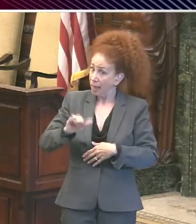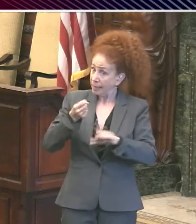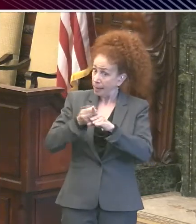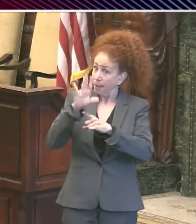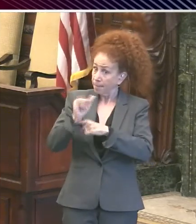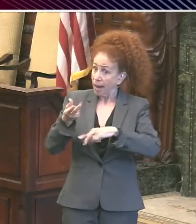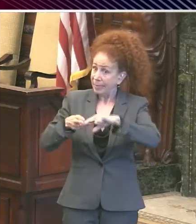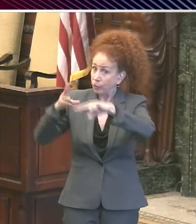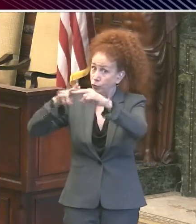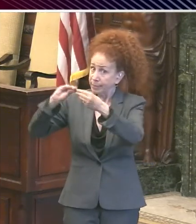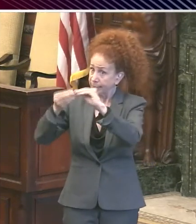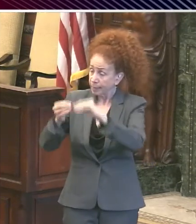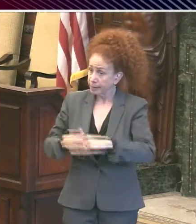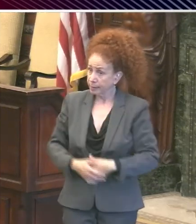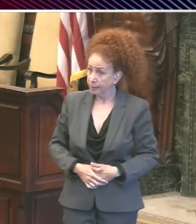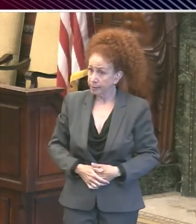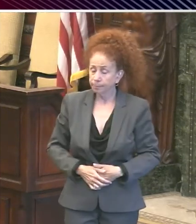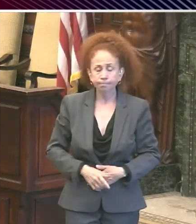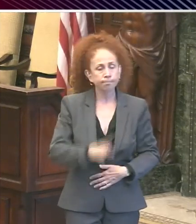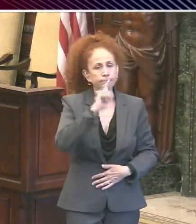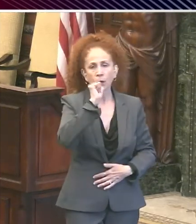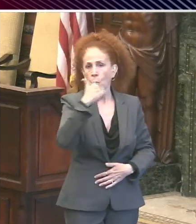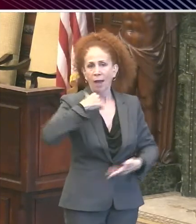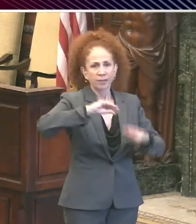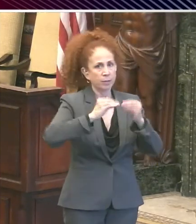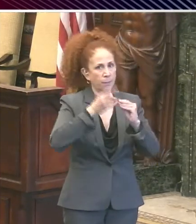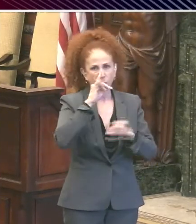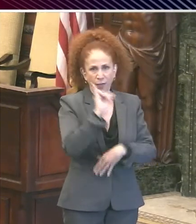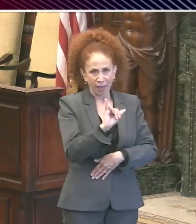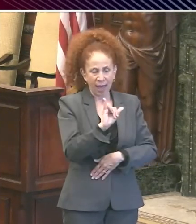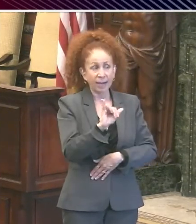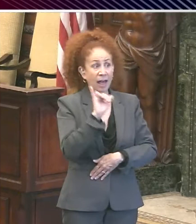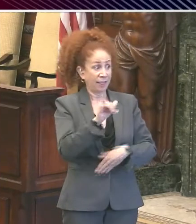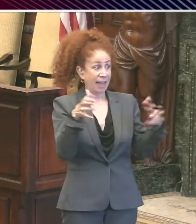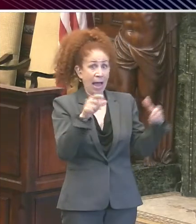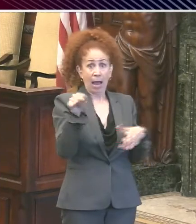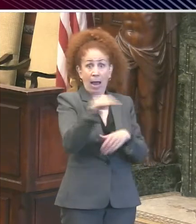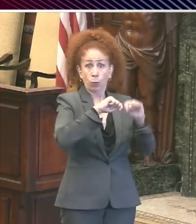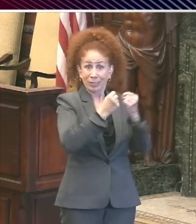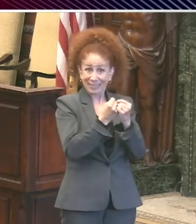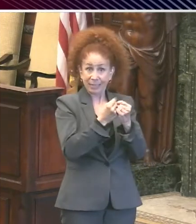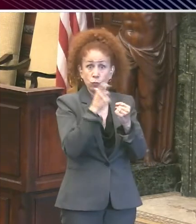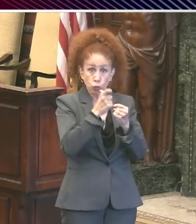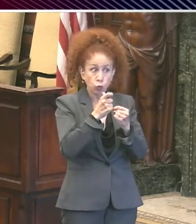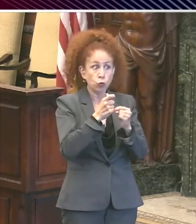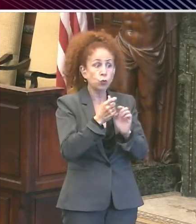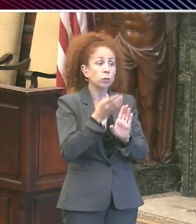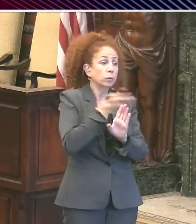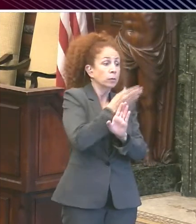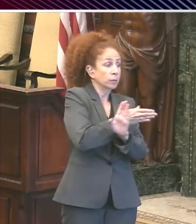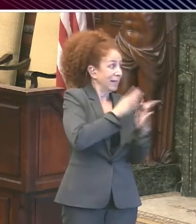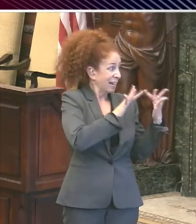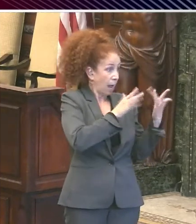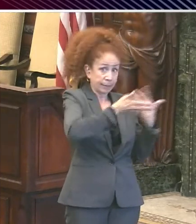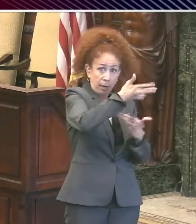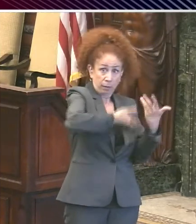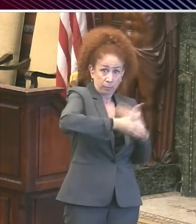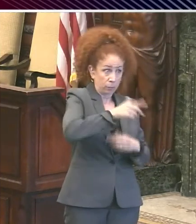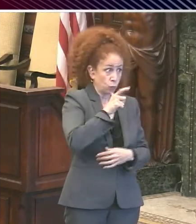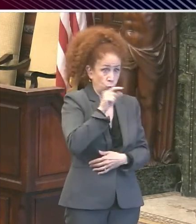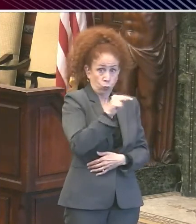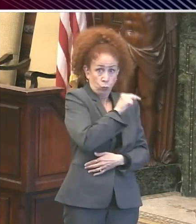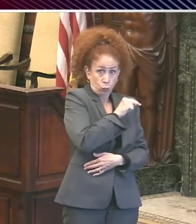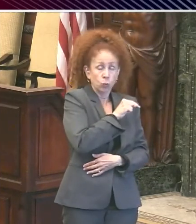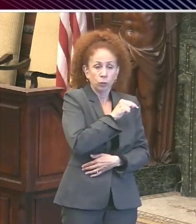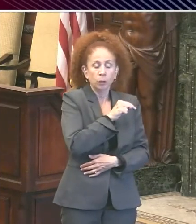cases. I don't have numbers for you. Our contact tracing team has been built up. It's a big, strong team at this point.